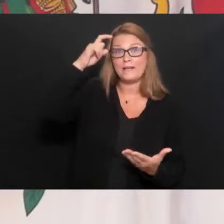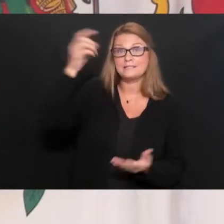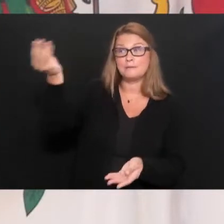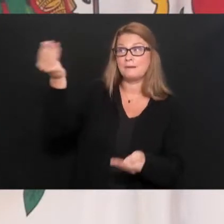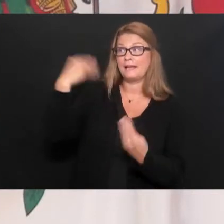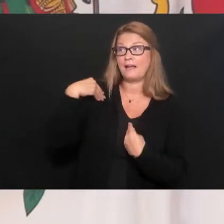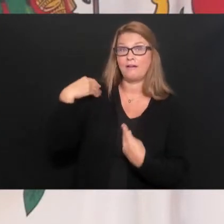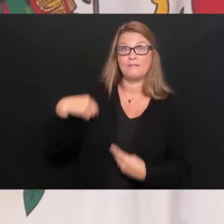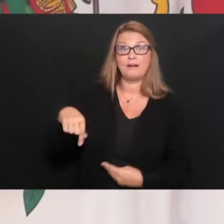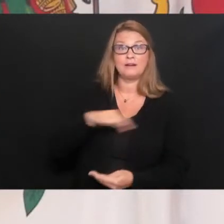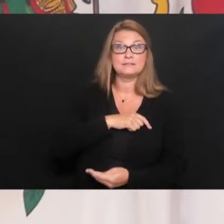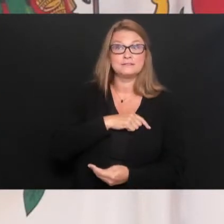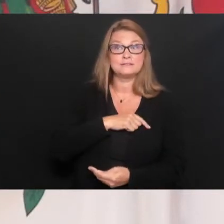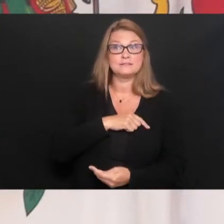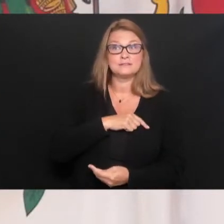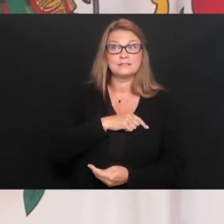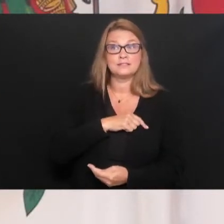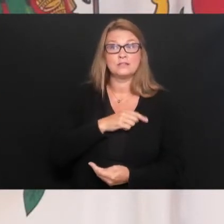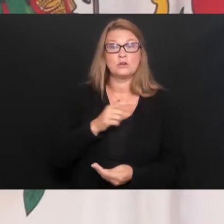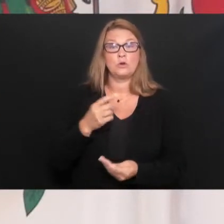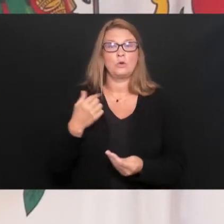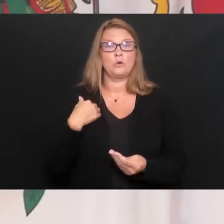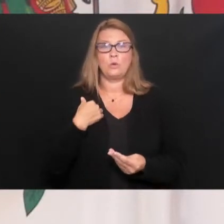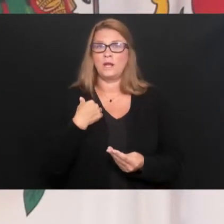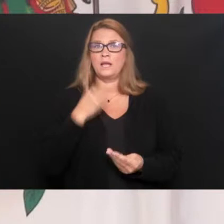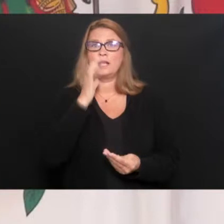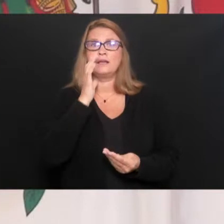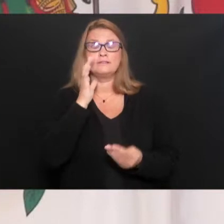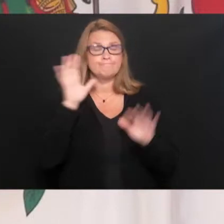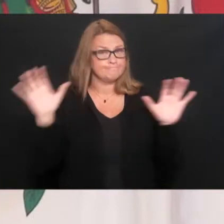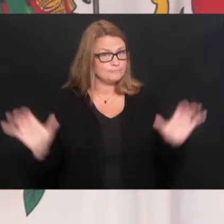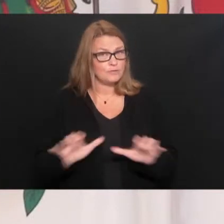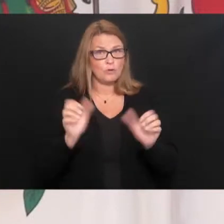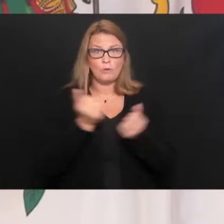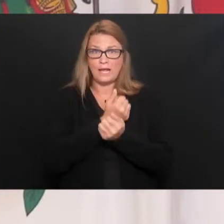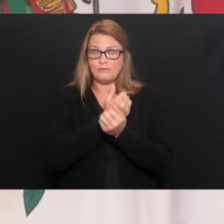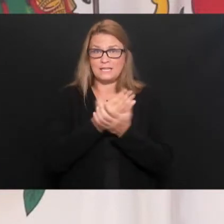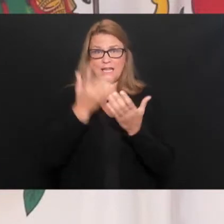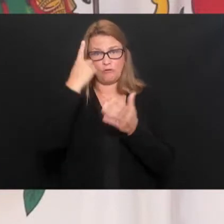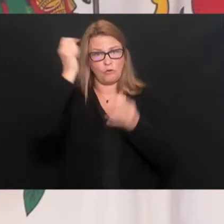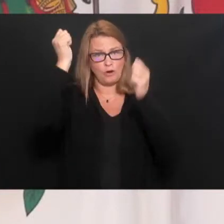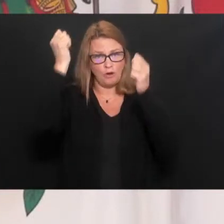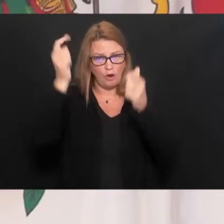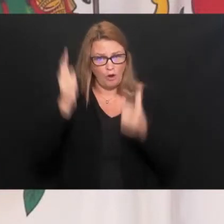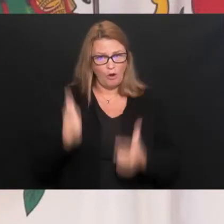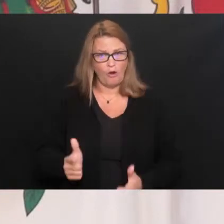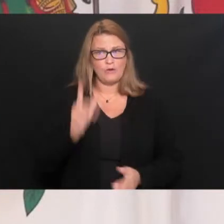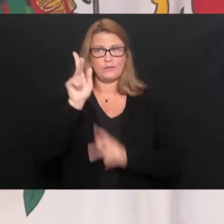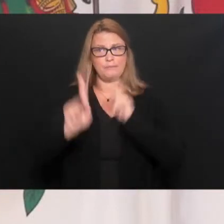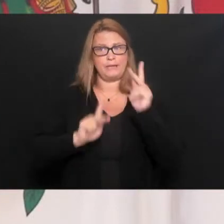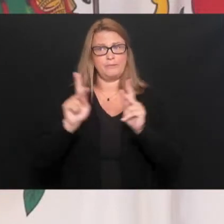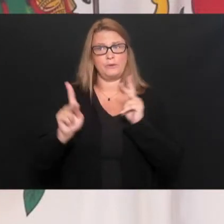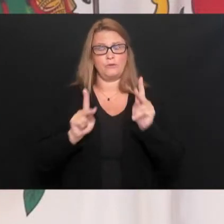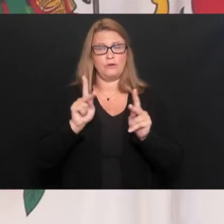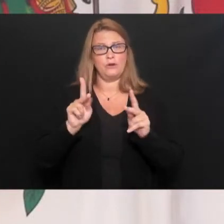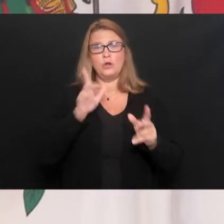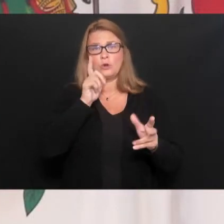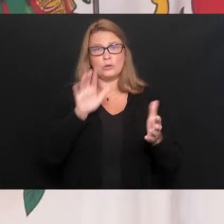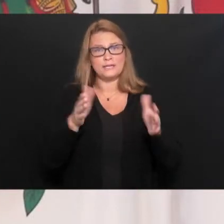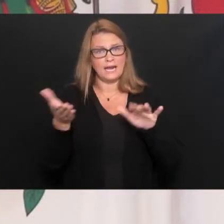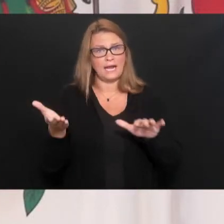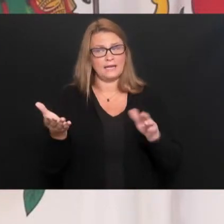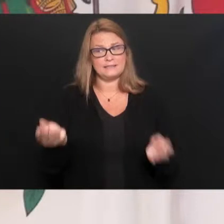gave. We do exactly the same thing for all these folks. All these folks have given us so